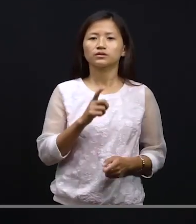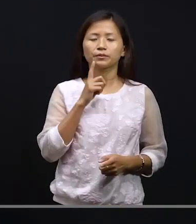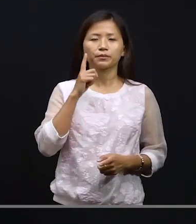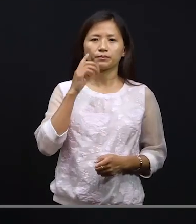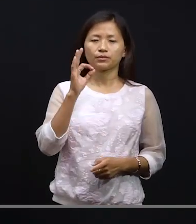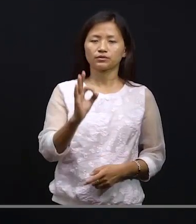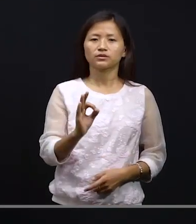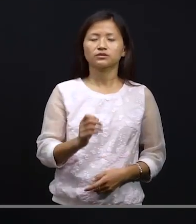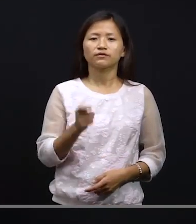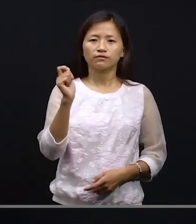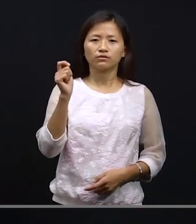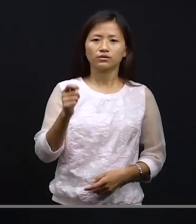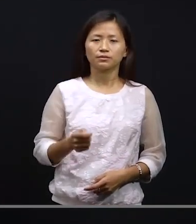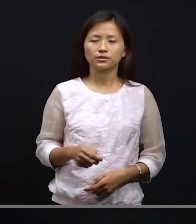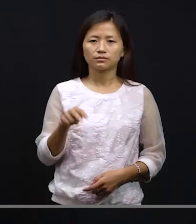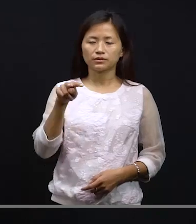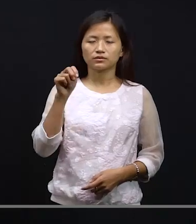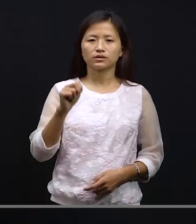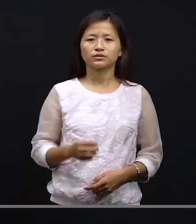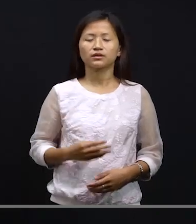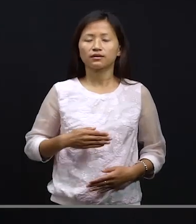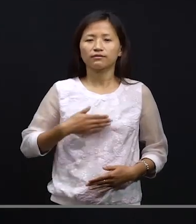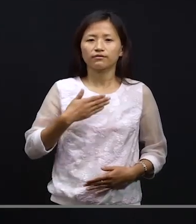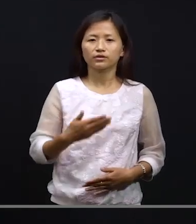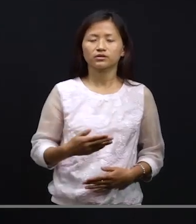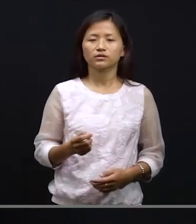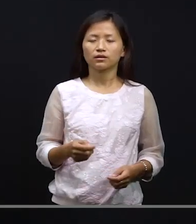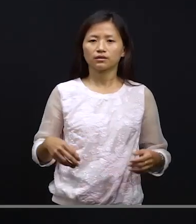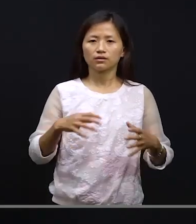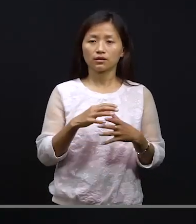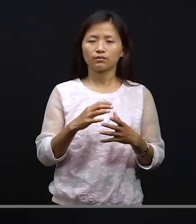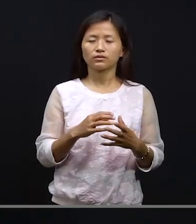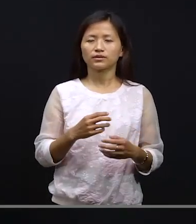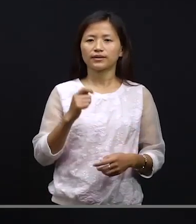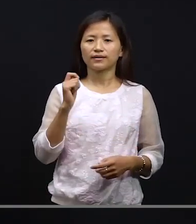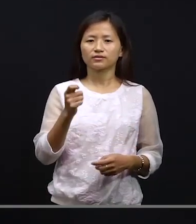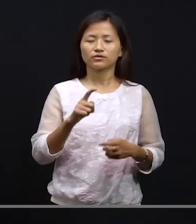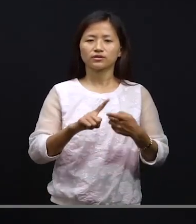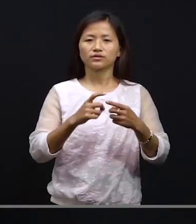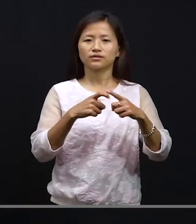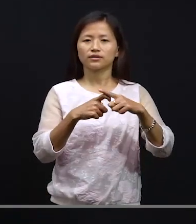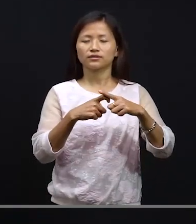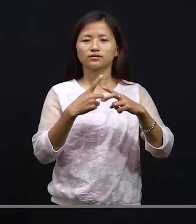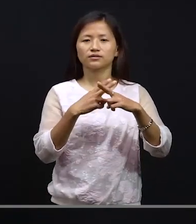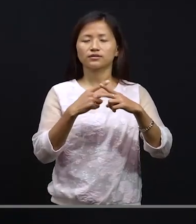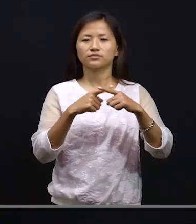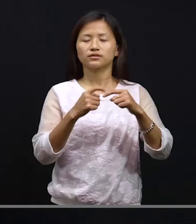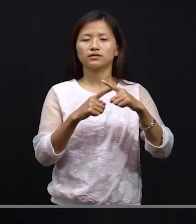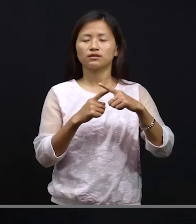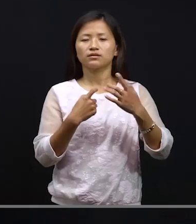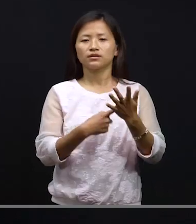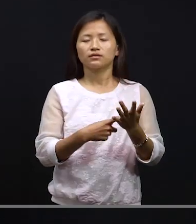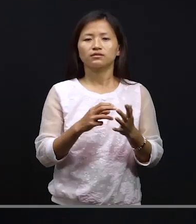work here. In the meantime, he wants to convey a double meaning too. He says that there was a man looking for a